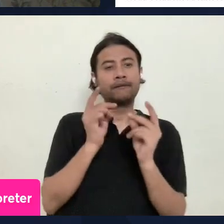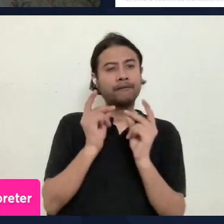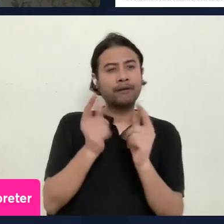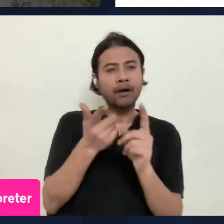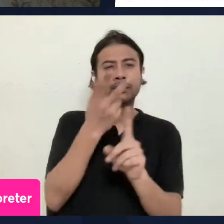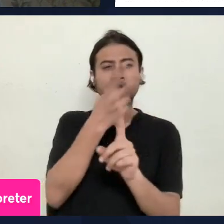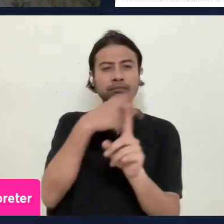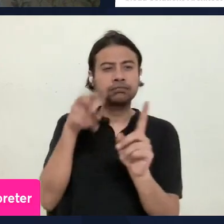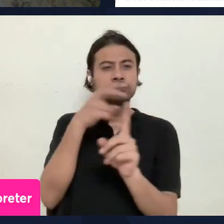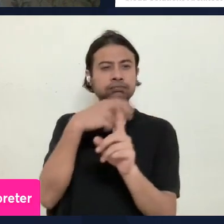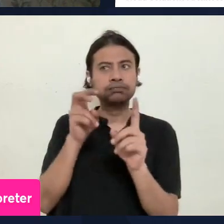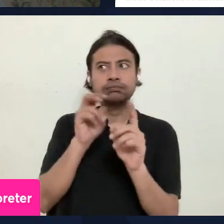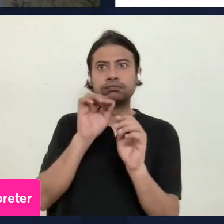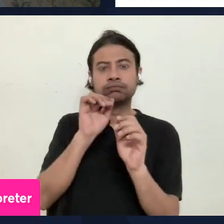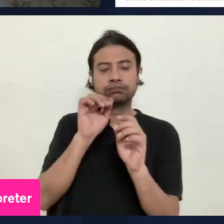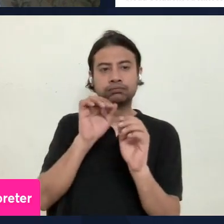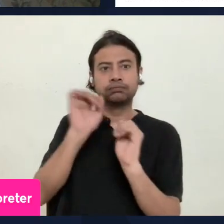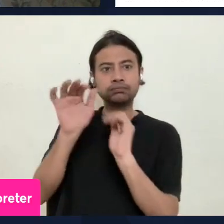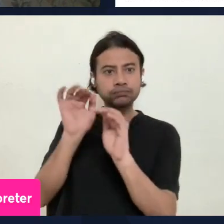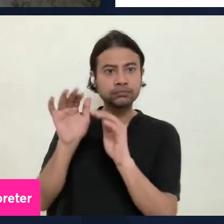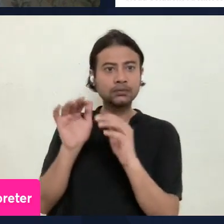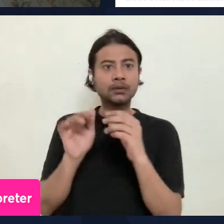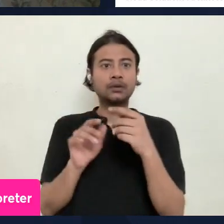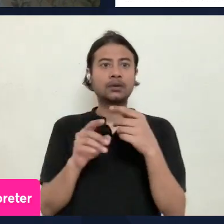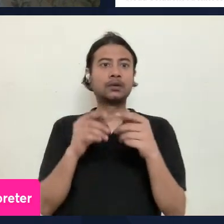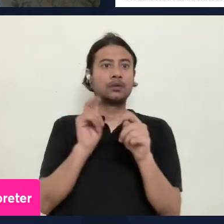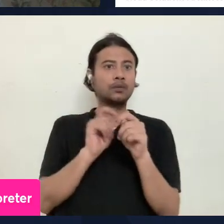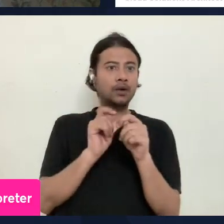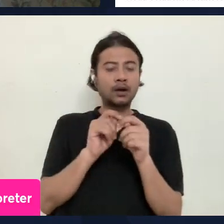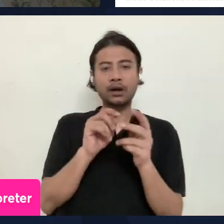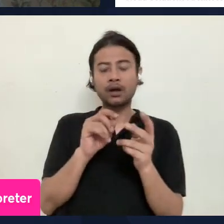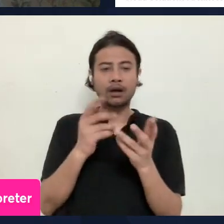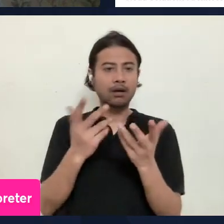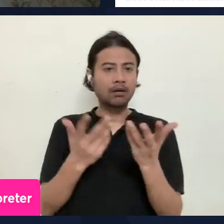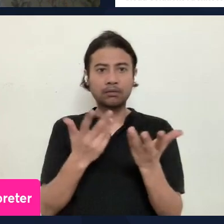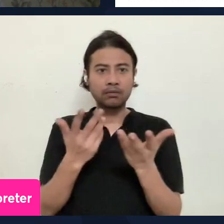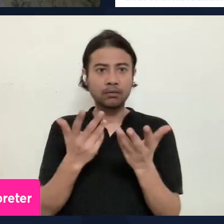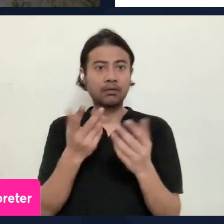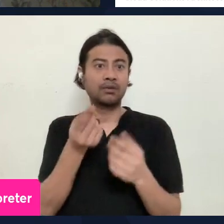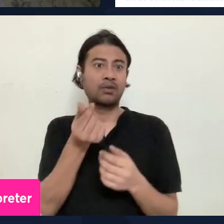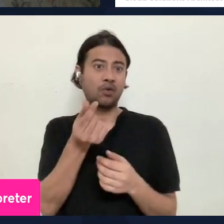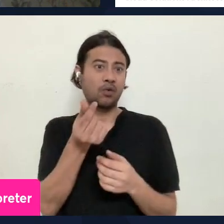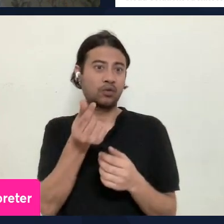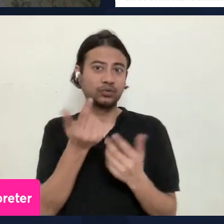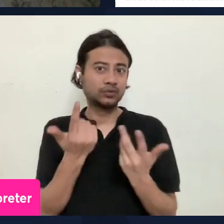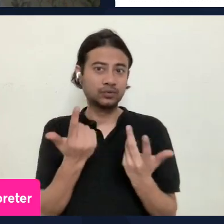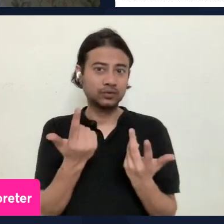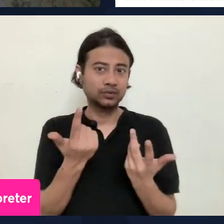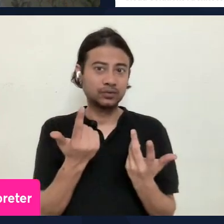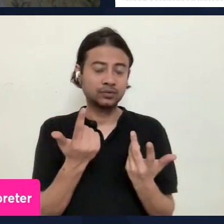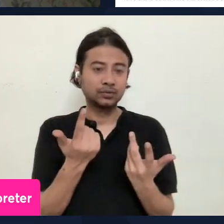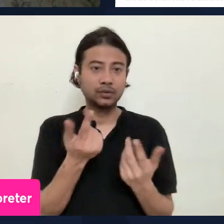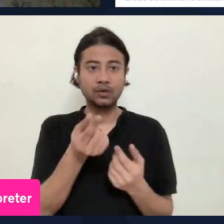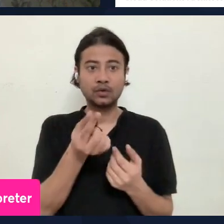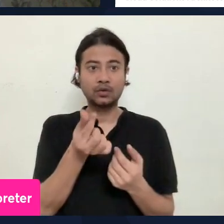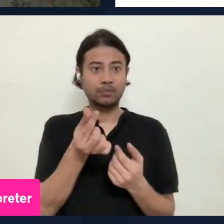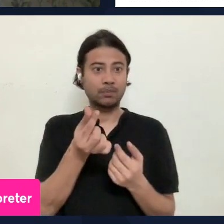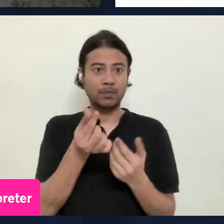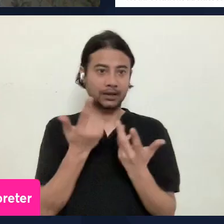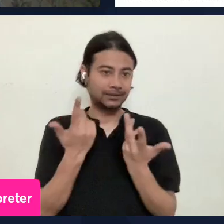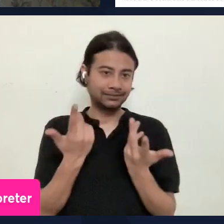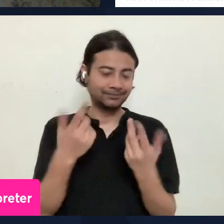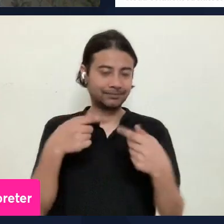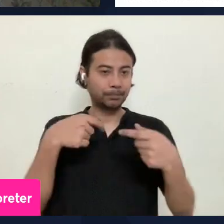operational challenges, and also cost, because we're talking about public cloud, right? And cost is everything to